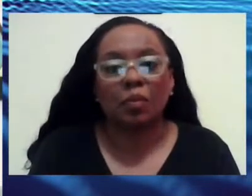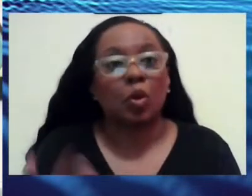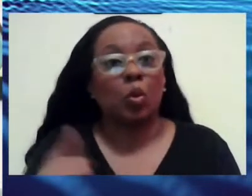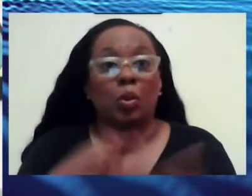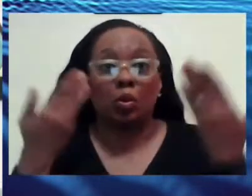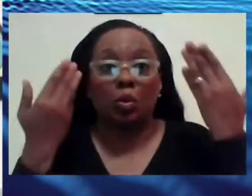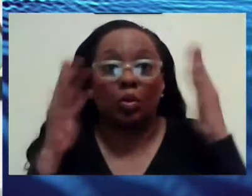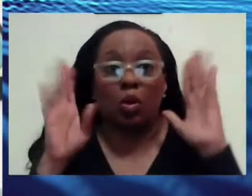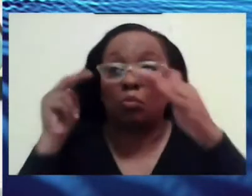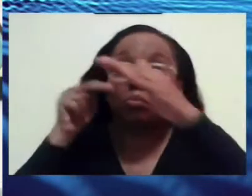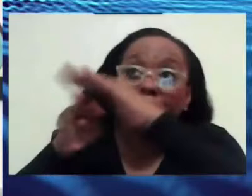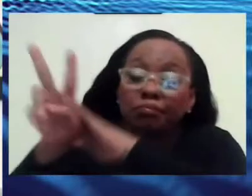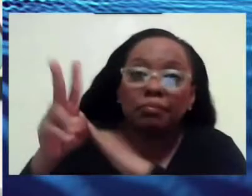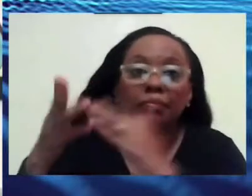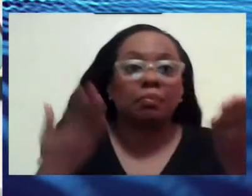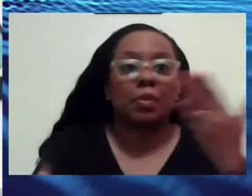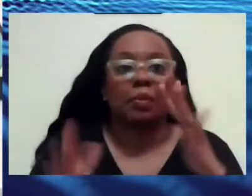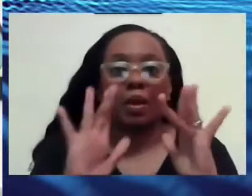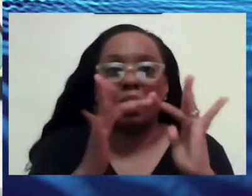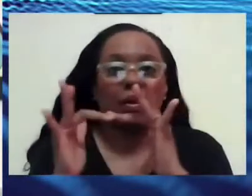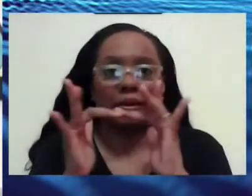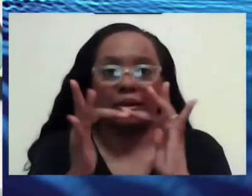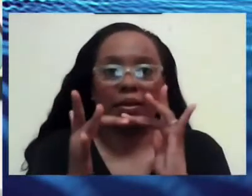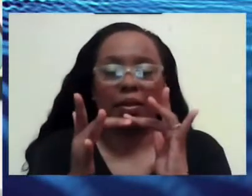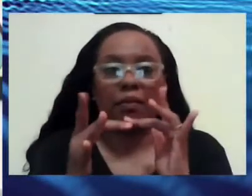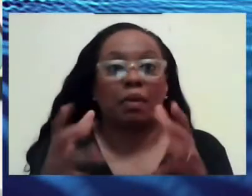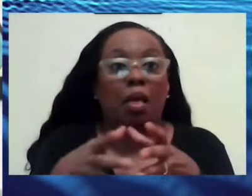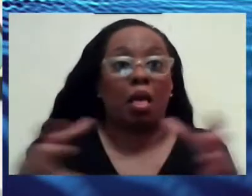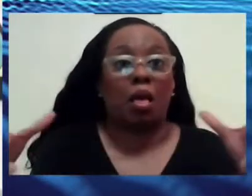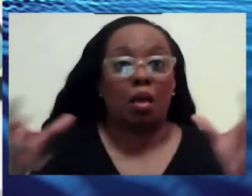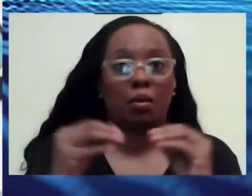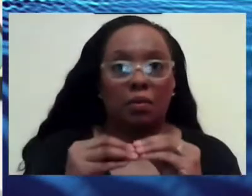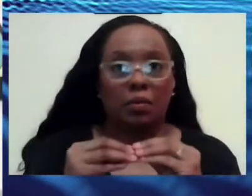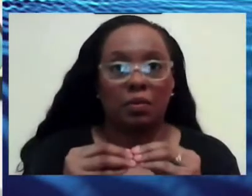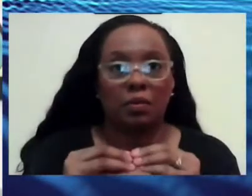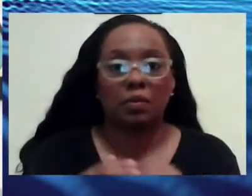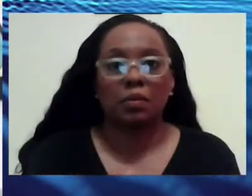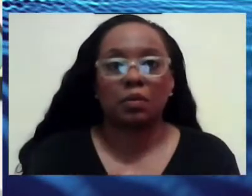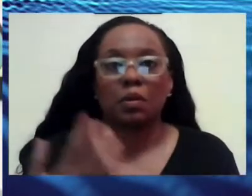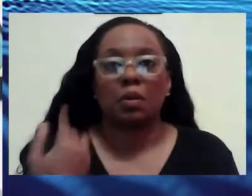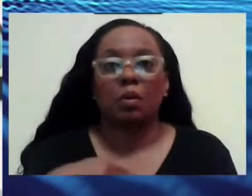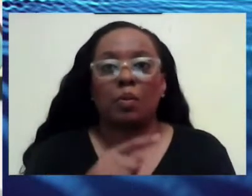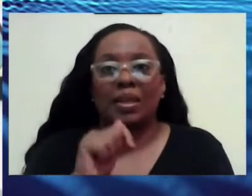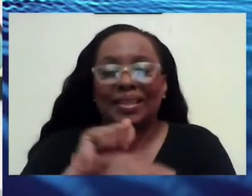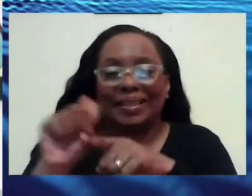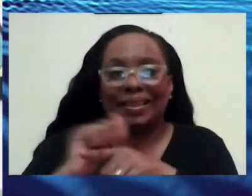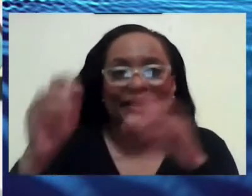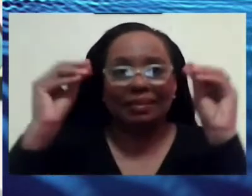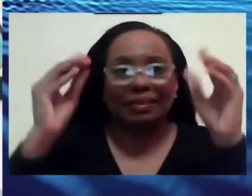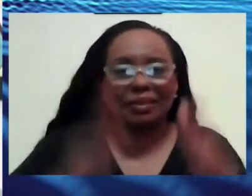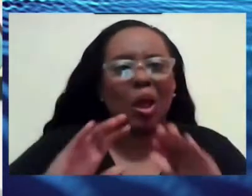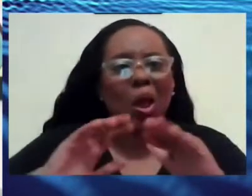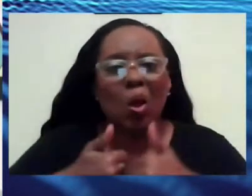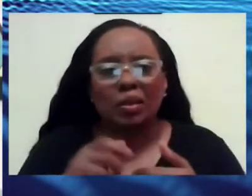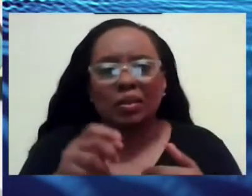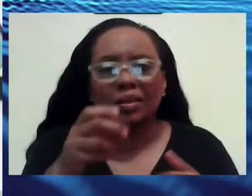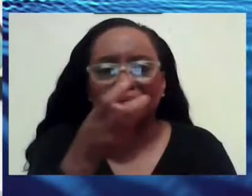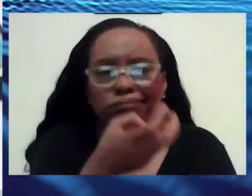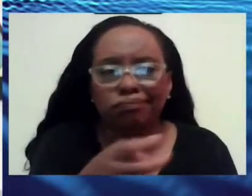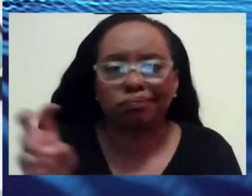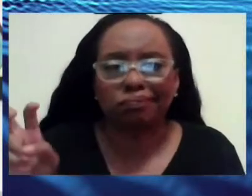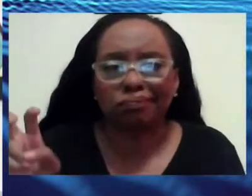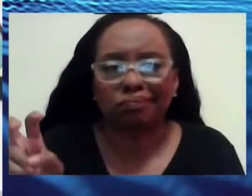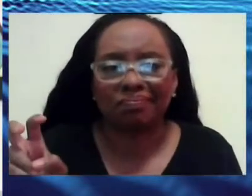may have to use the online environment obviously a lot more. So we've been training teachers in how to make that transition,